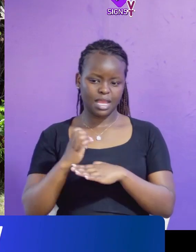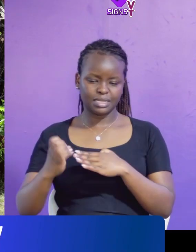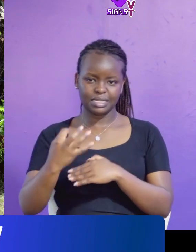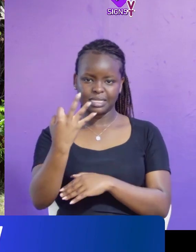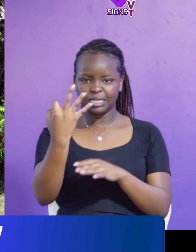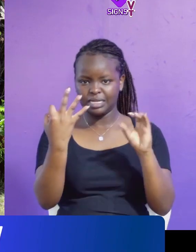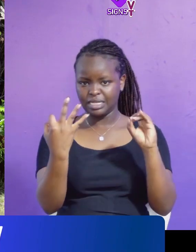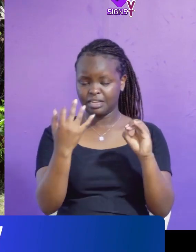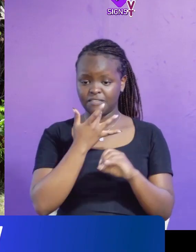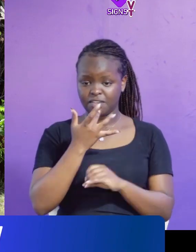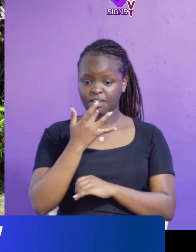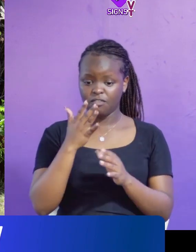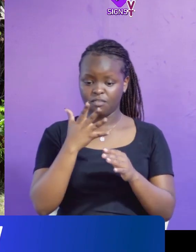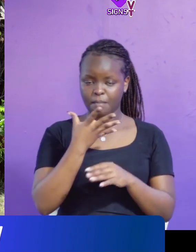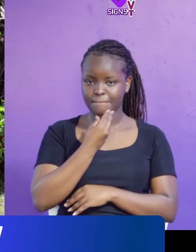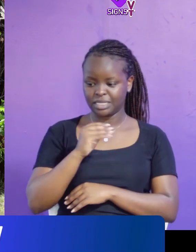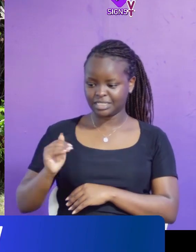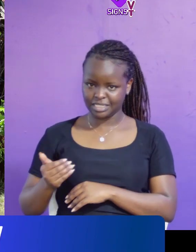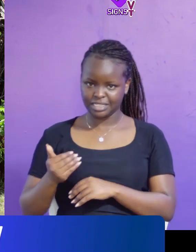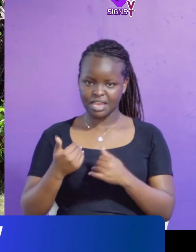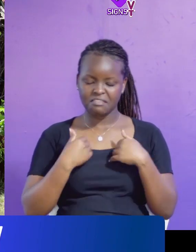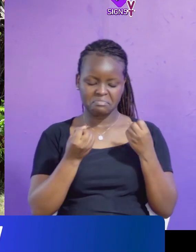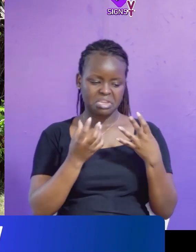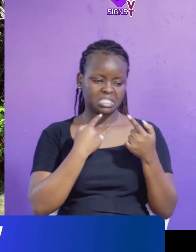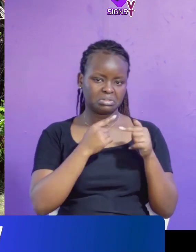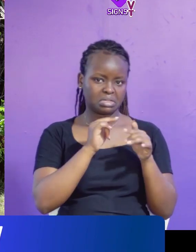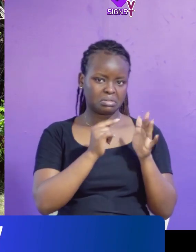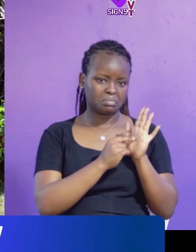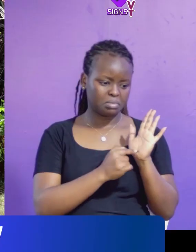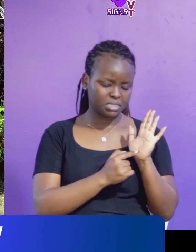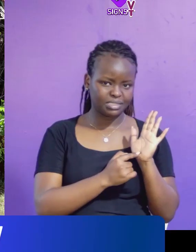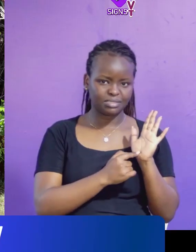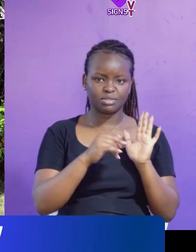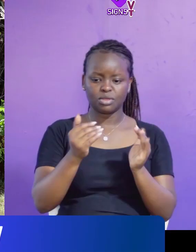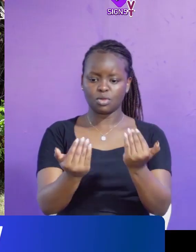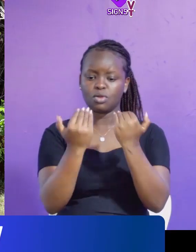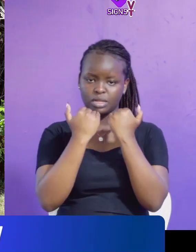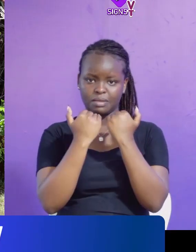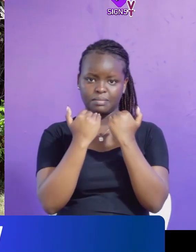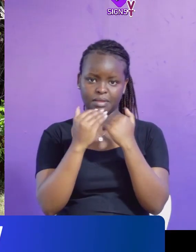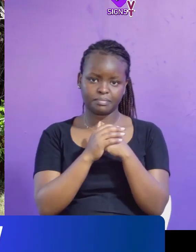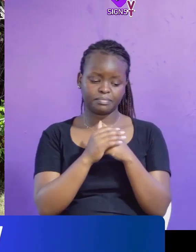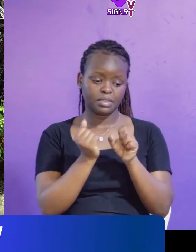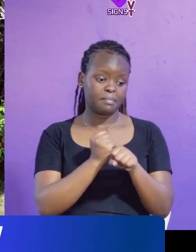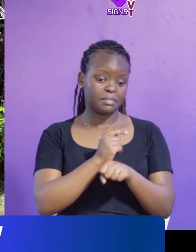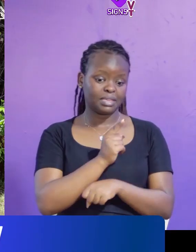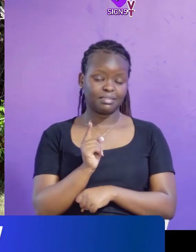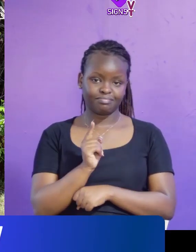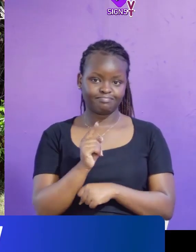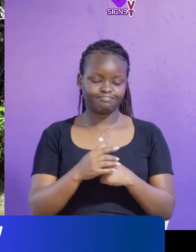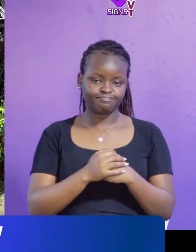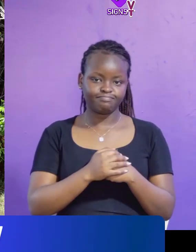City. There were many talking points, with goalkeeper Gianluigi Donnarumma making various saves, denying